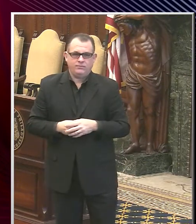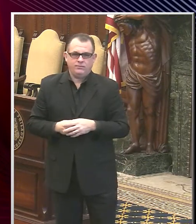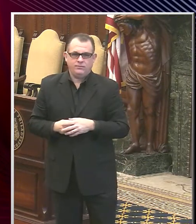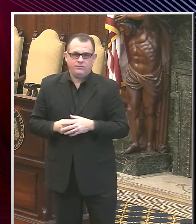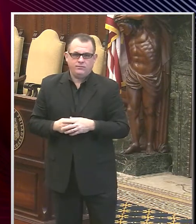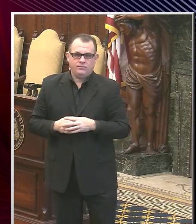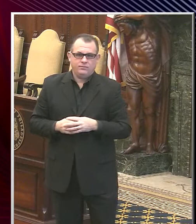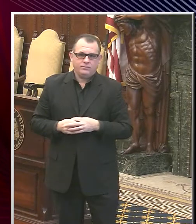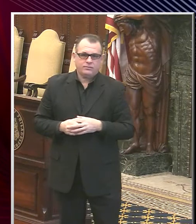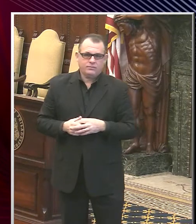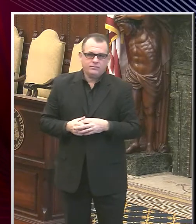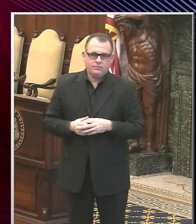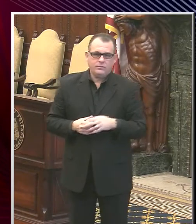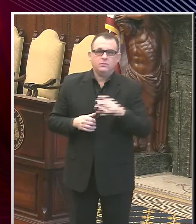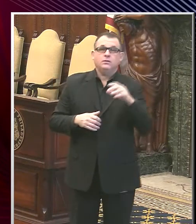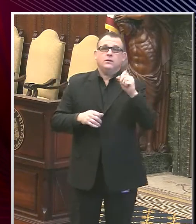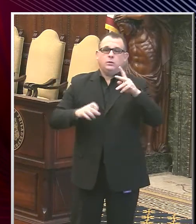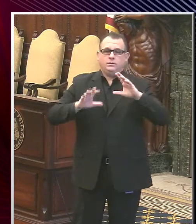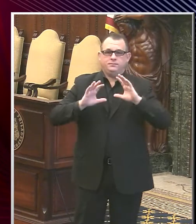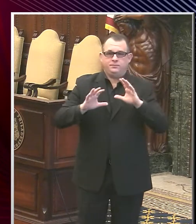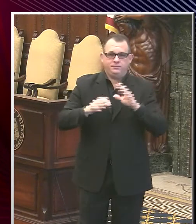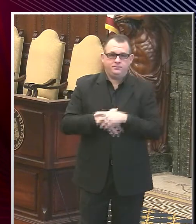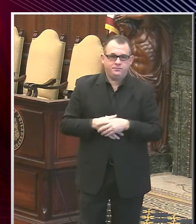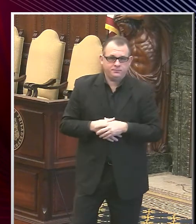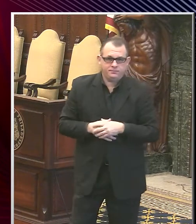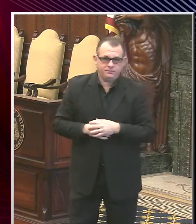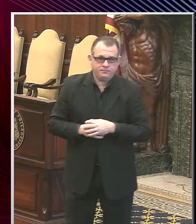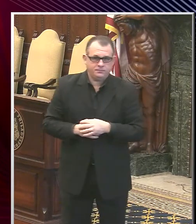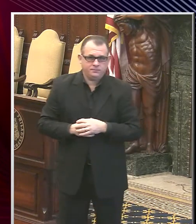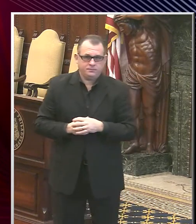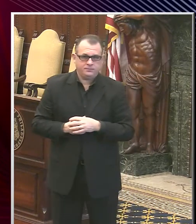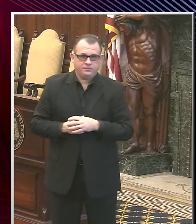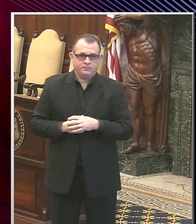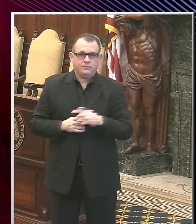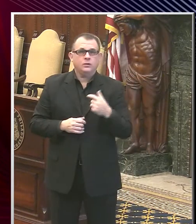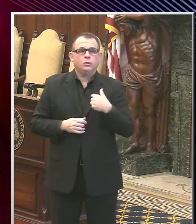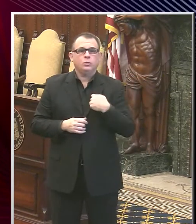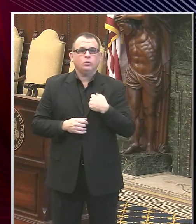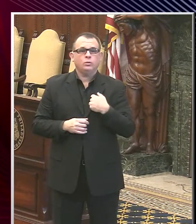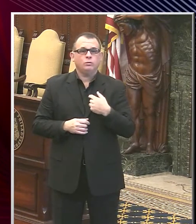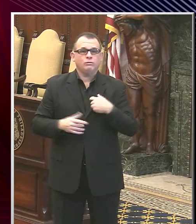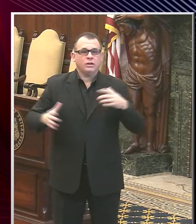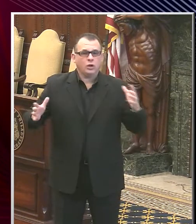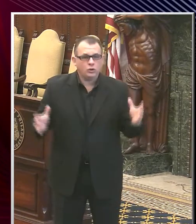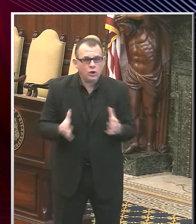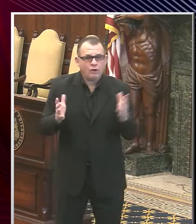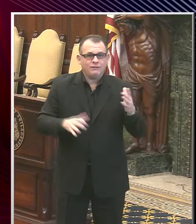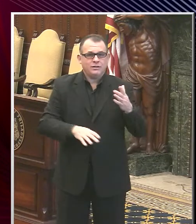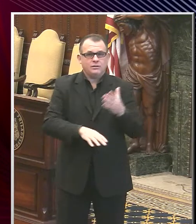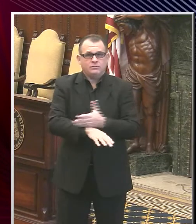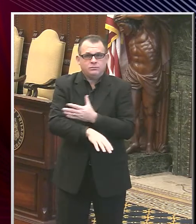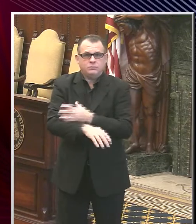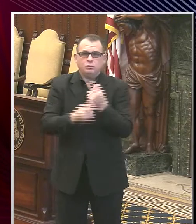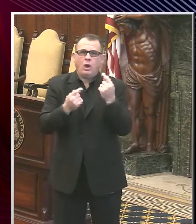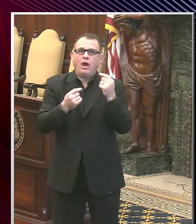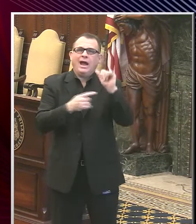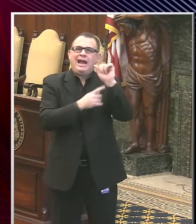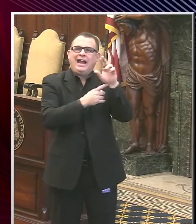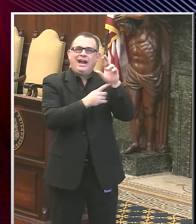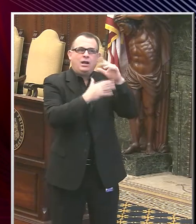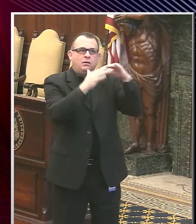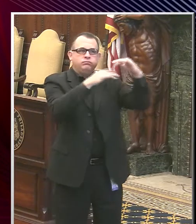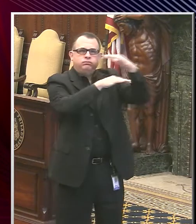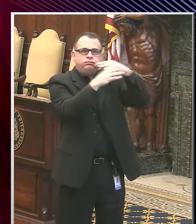other spaces. Now, with this, with all of our restaurants, we're encouraging them to improve their ventilation to